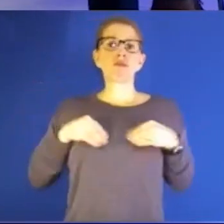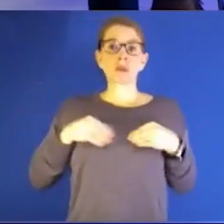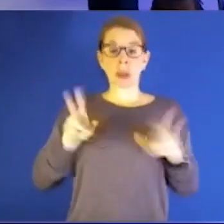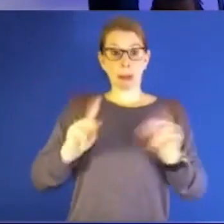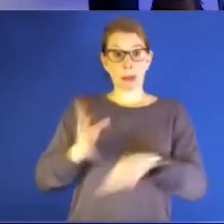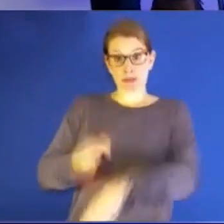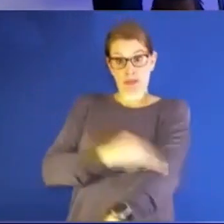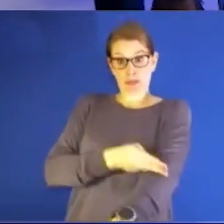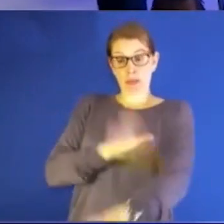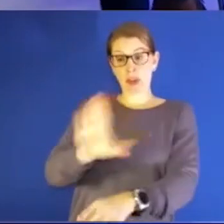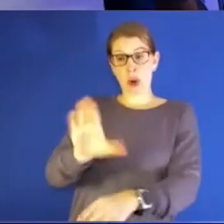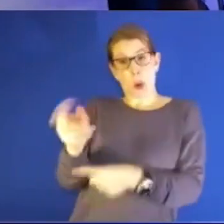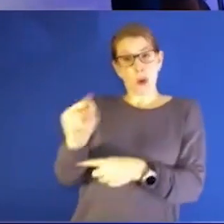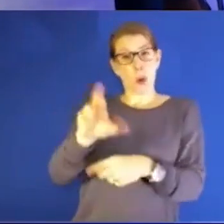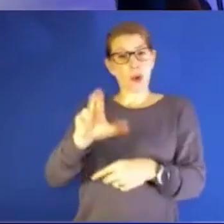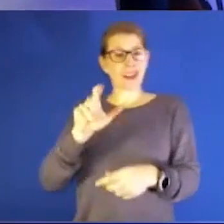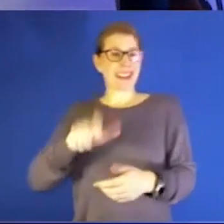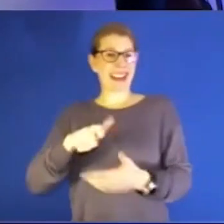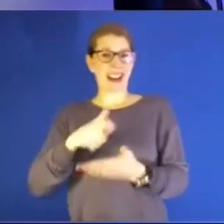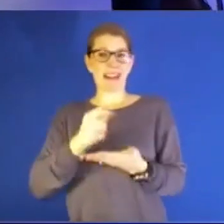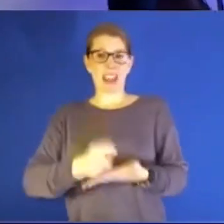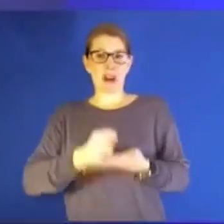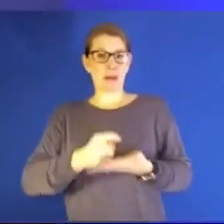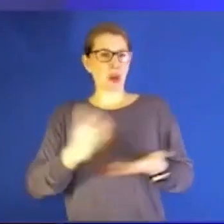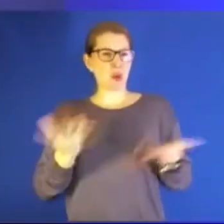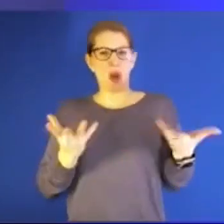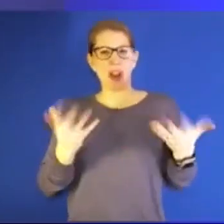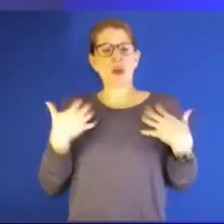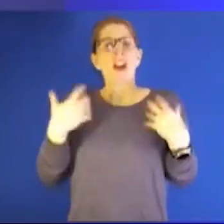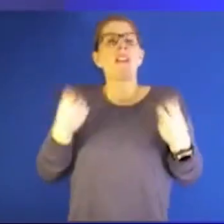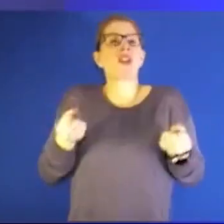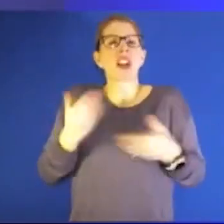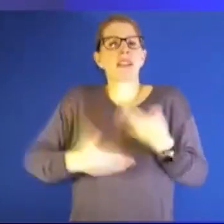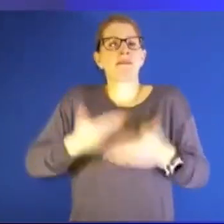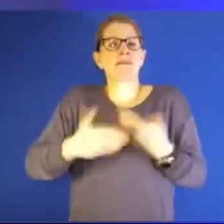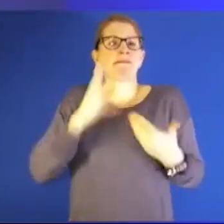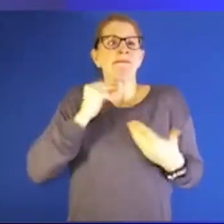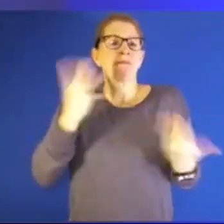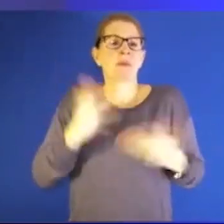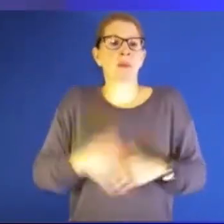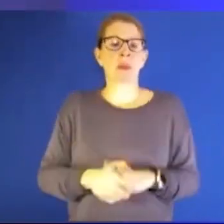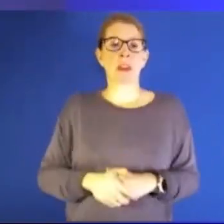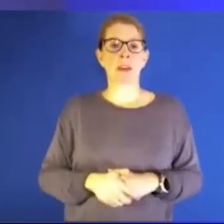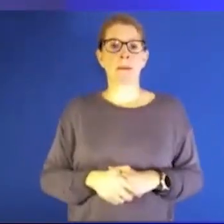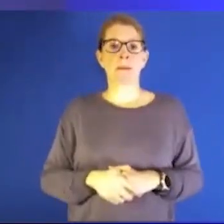or do they need long-term therapy? What's the recovery like? Yeah, so this is thought of as a